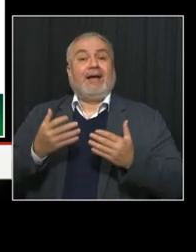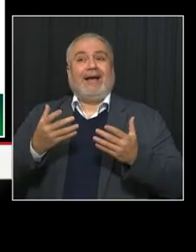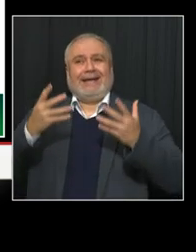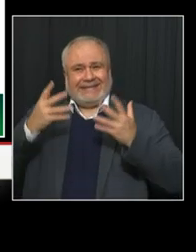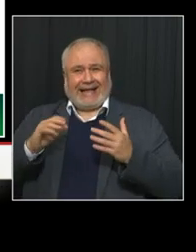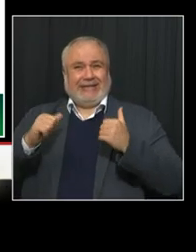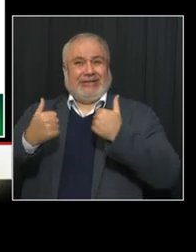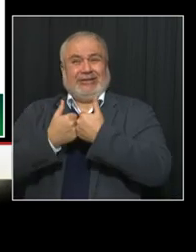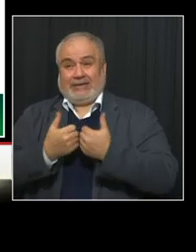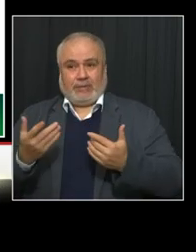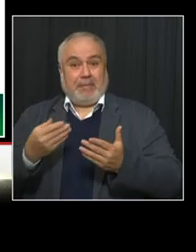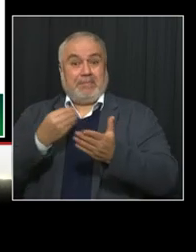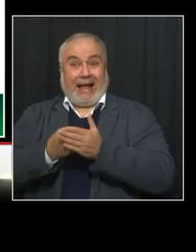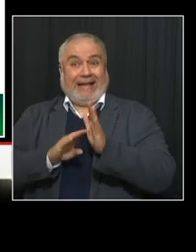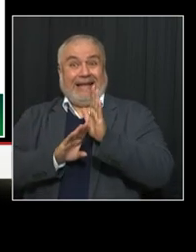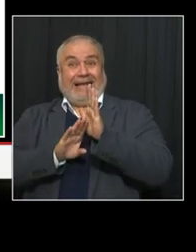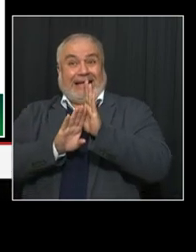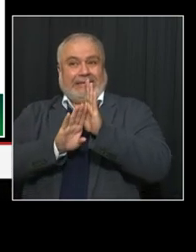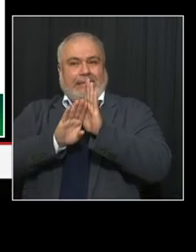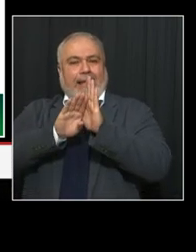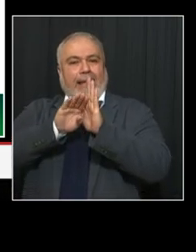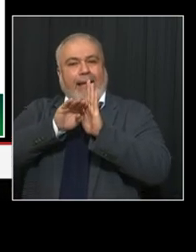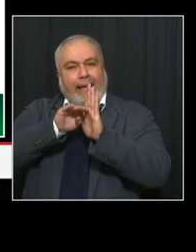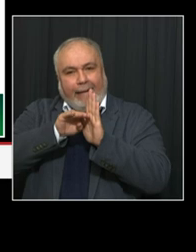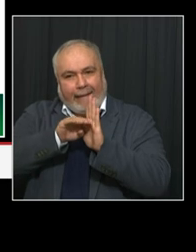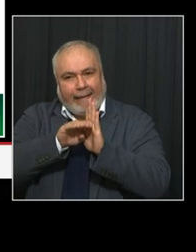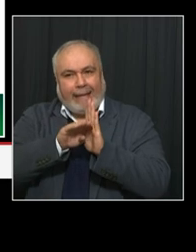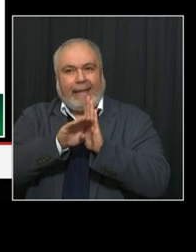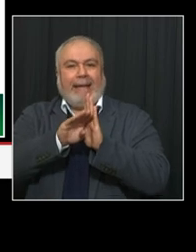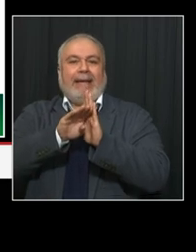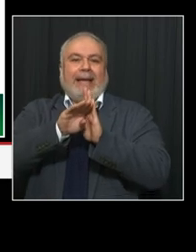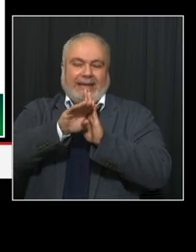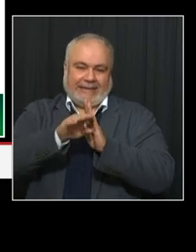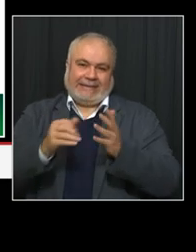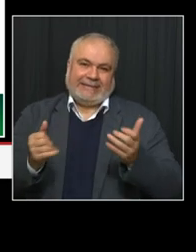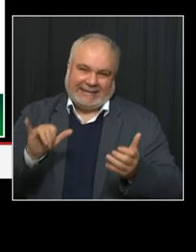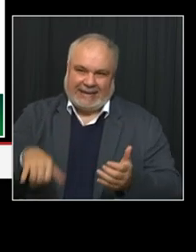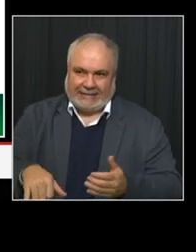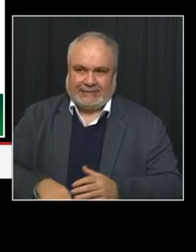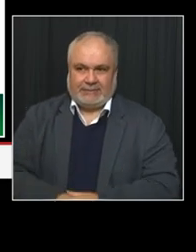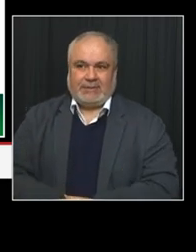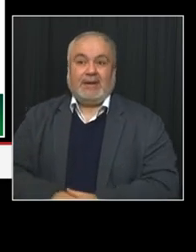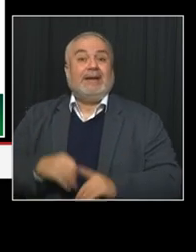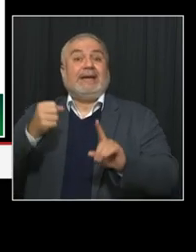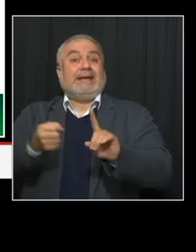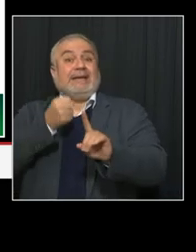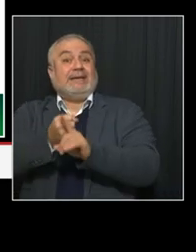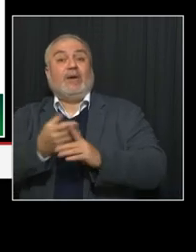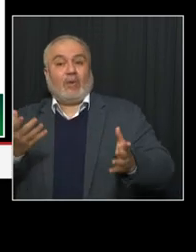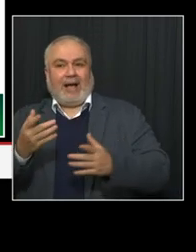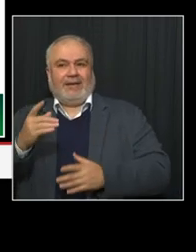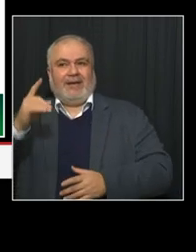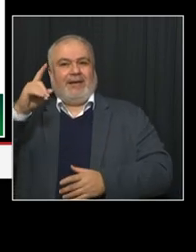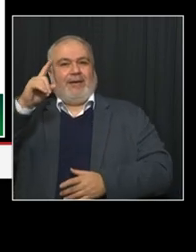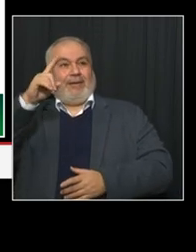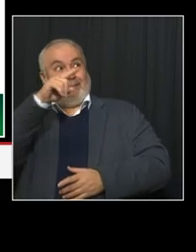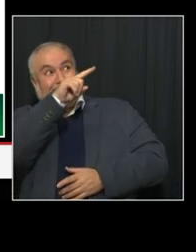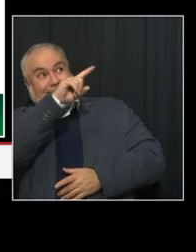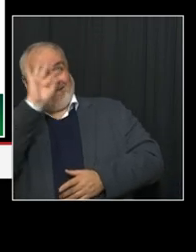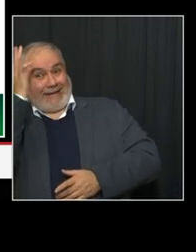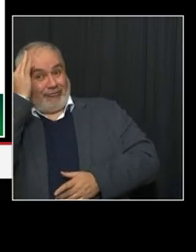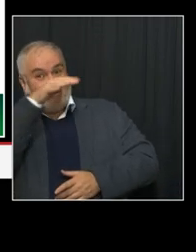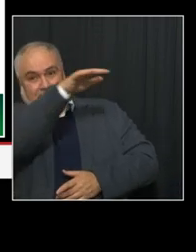a surprise to anyone that the impact of the federal government layoffs have really had an impact on DC's